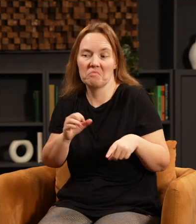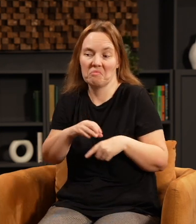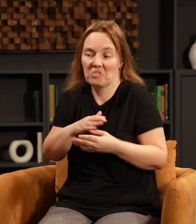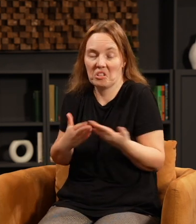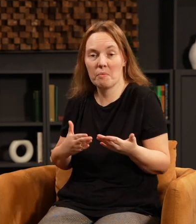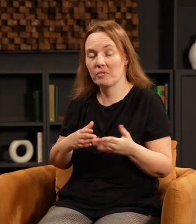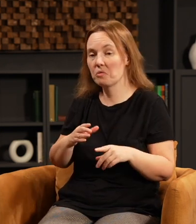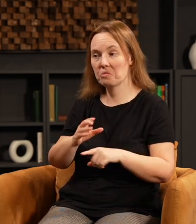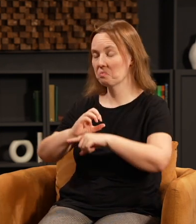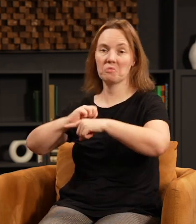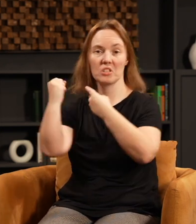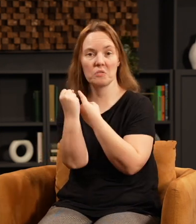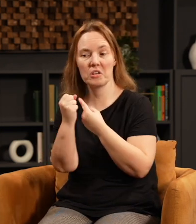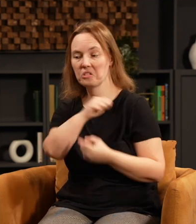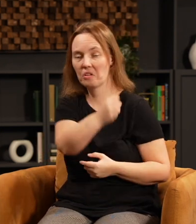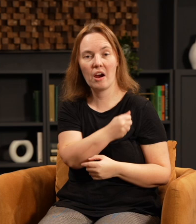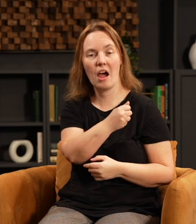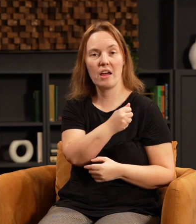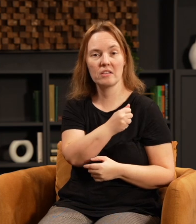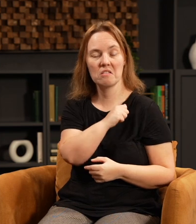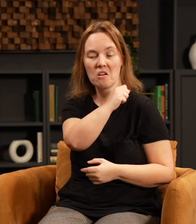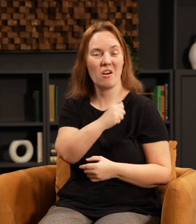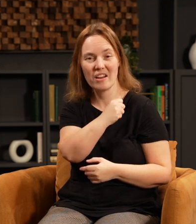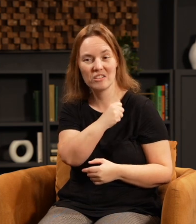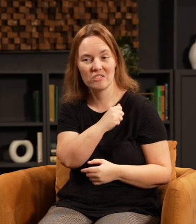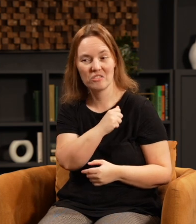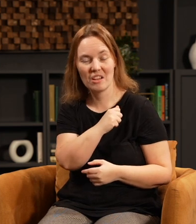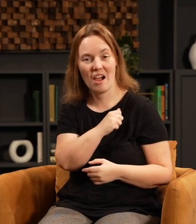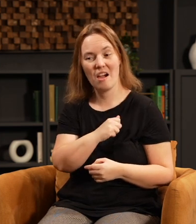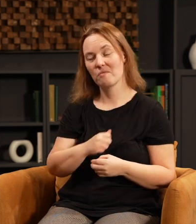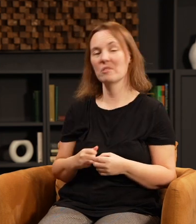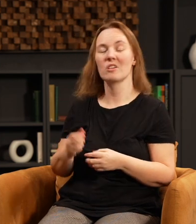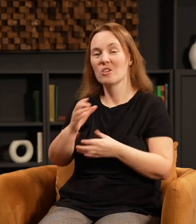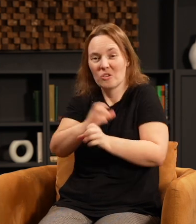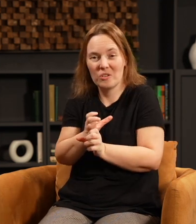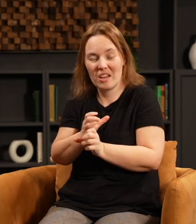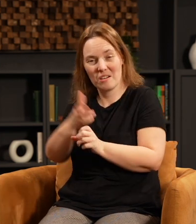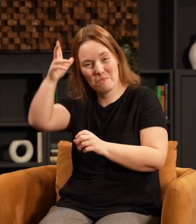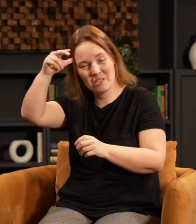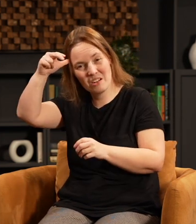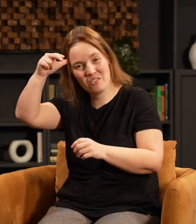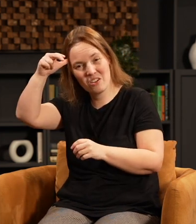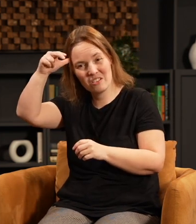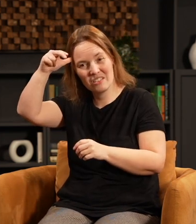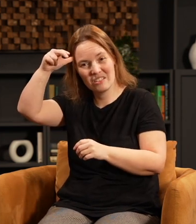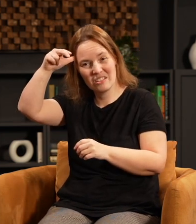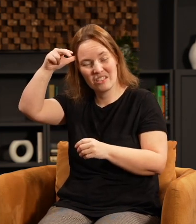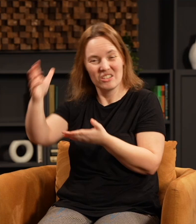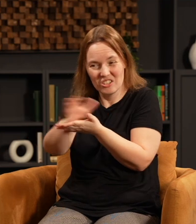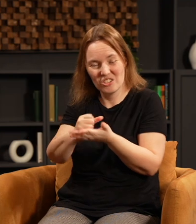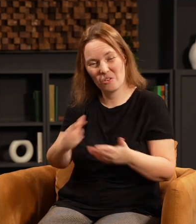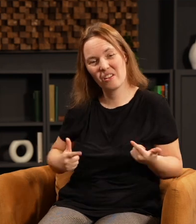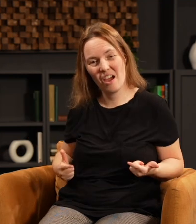be, that some of those things have actually been demonically masterminded for our lives. That's why Paul said we are not ignorant, unaware of the